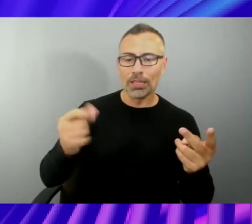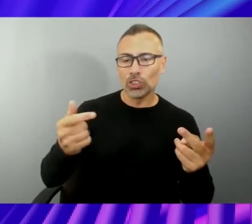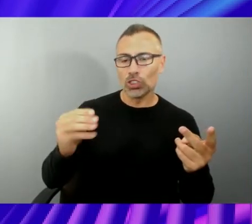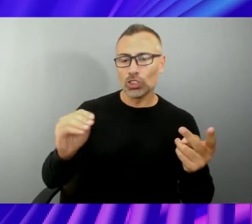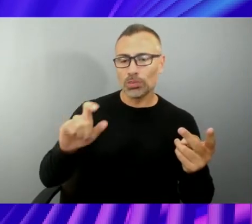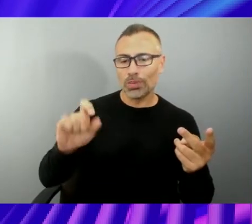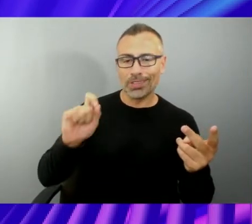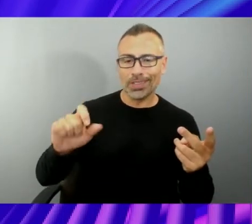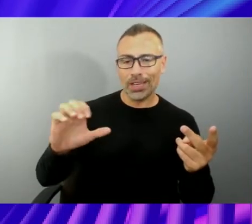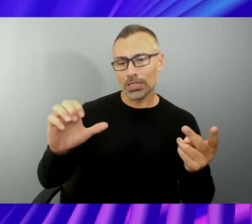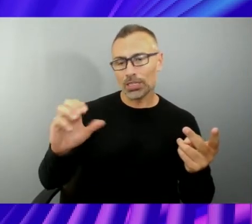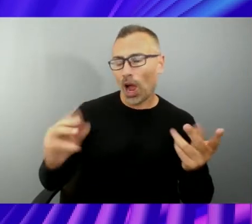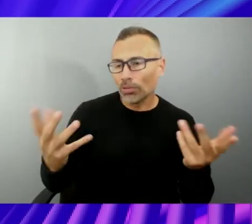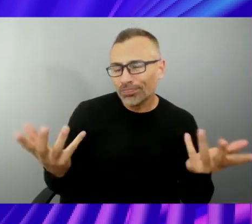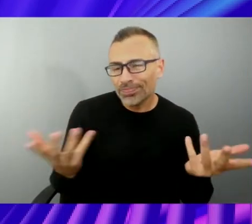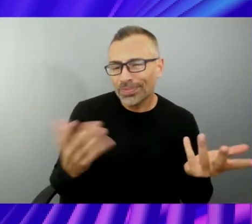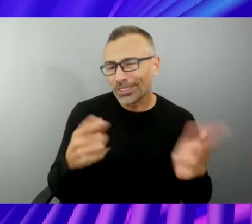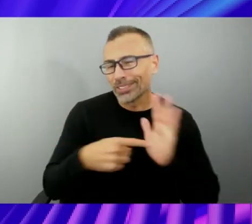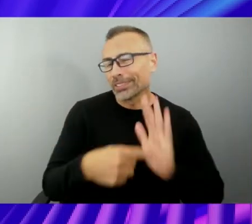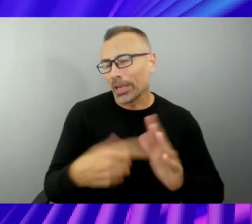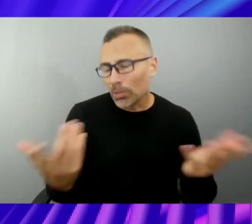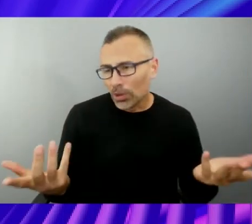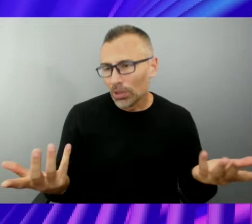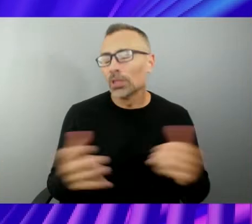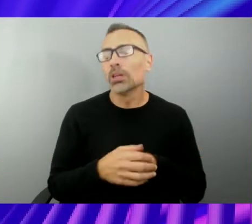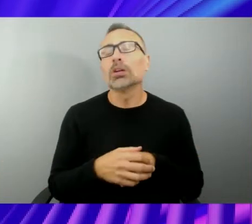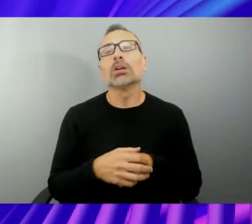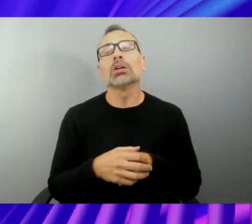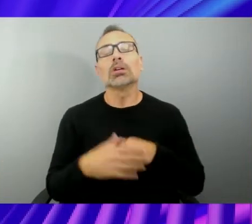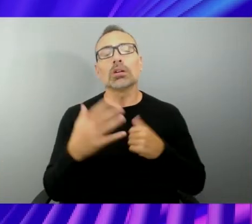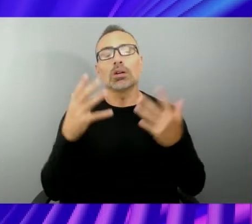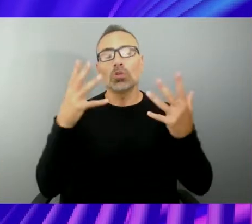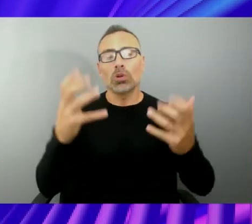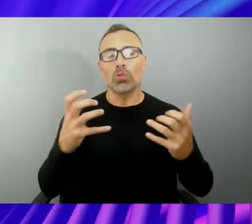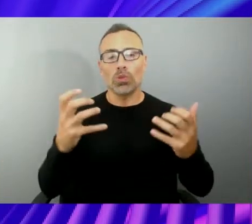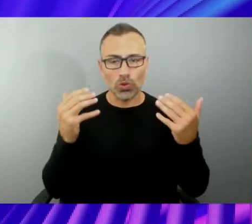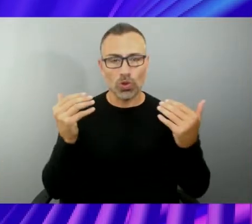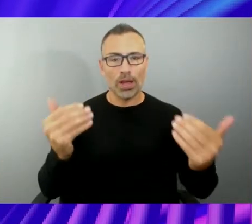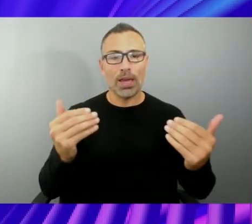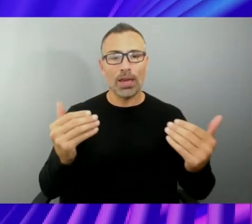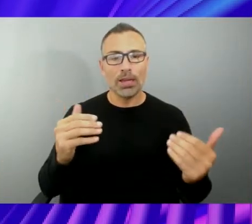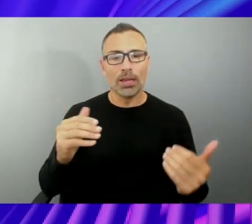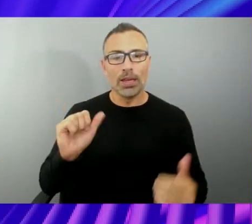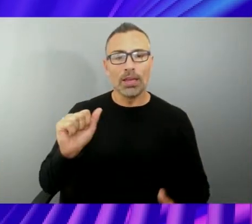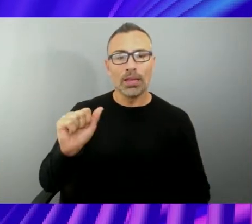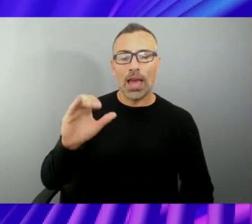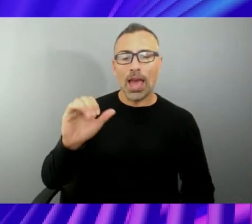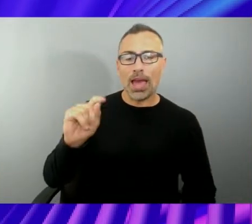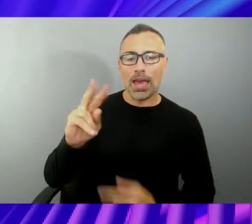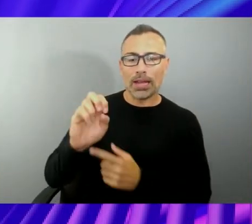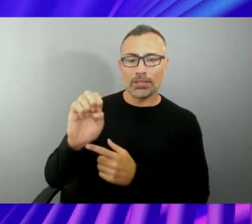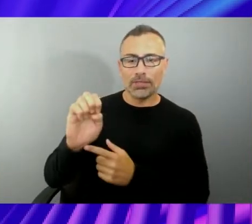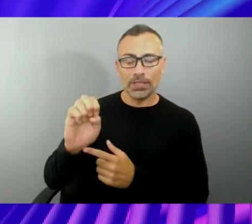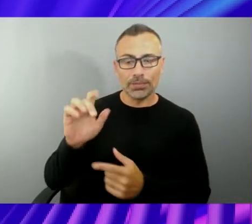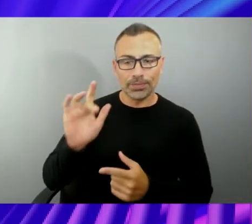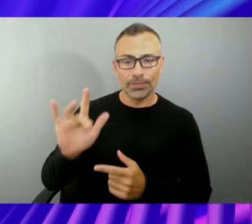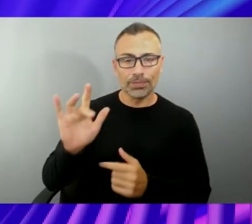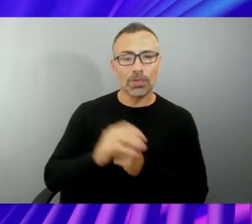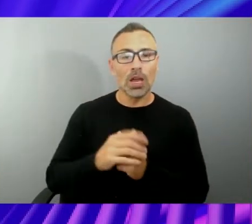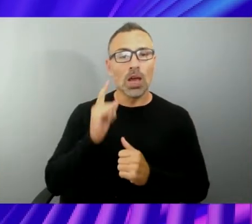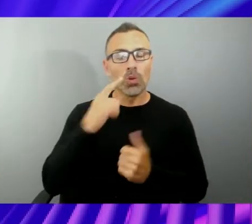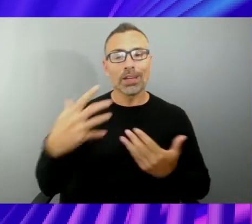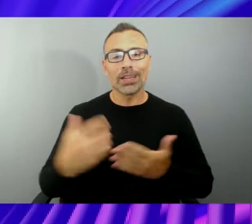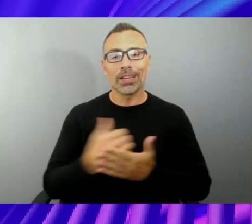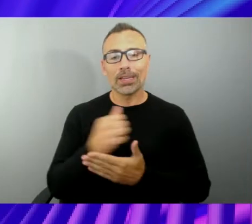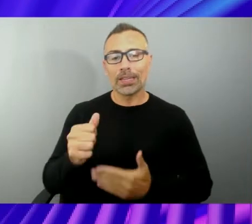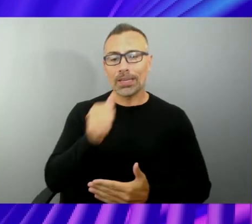example. Mm-hmm. And then again, we want to activate it now. We are not going to change the password. Mm-hmm. So we are to make it